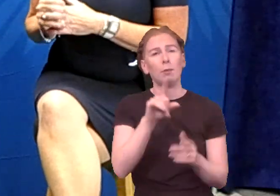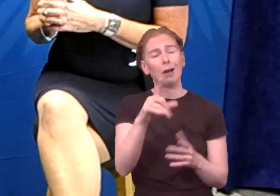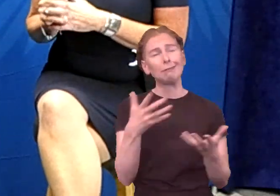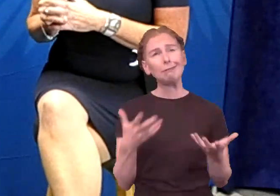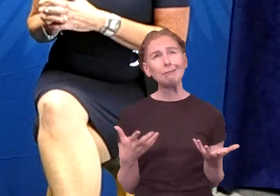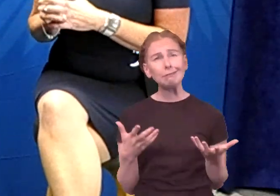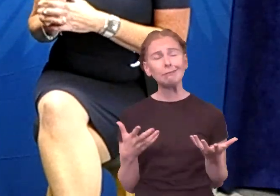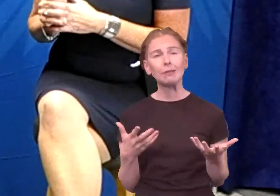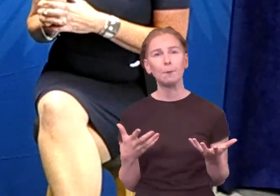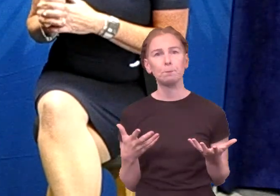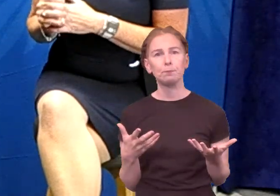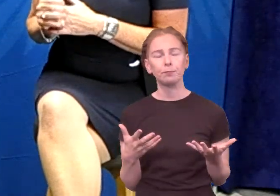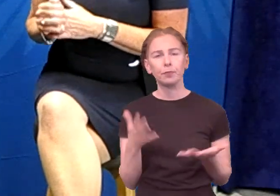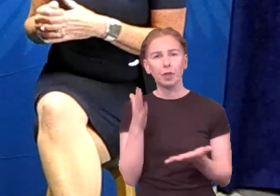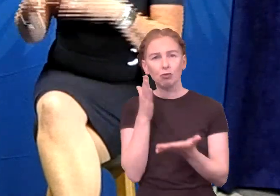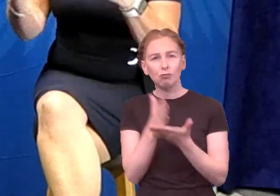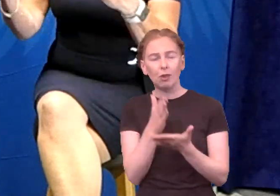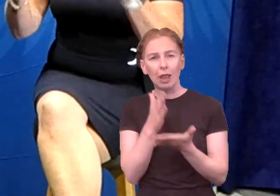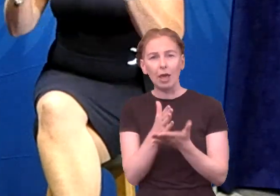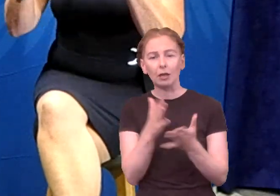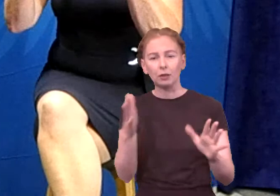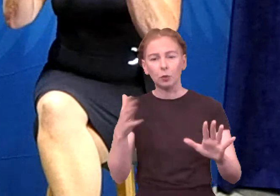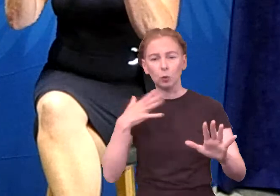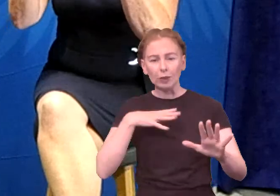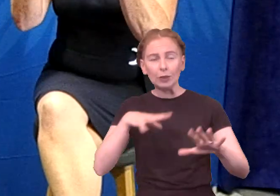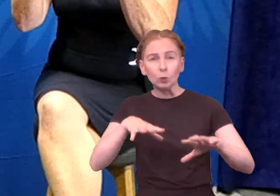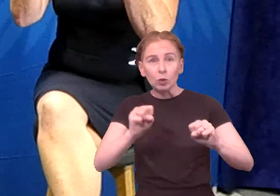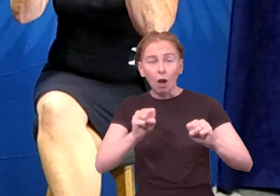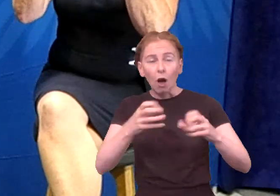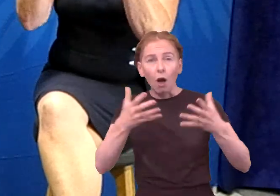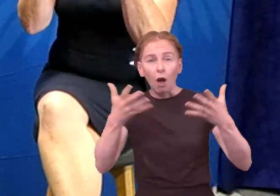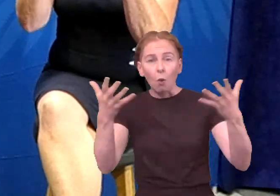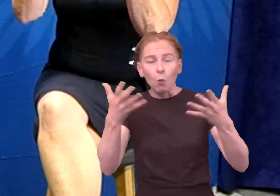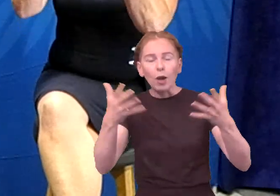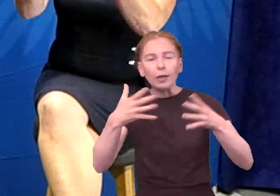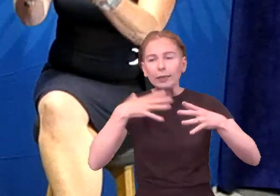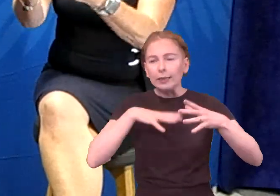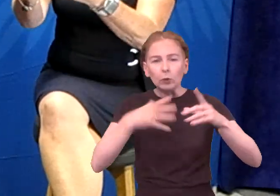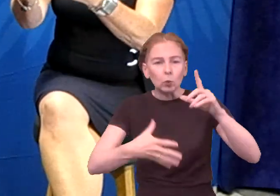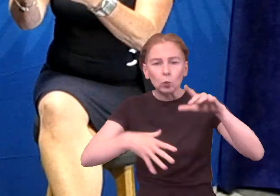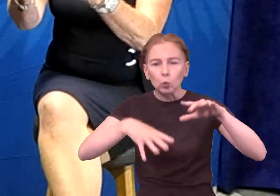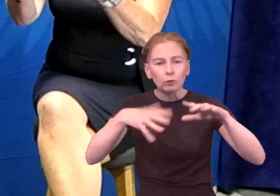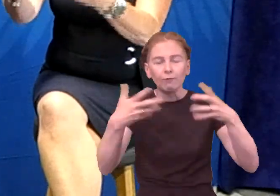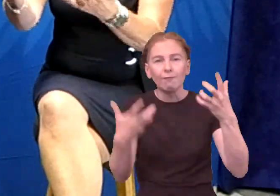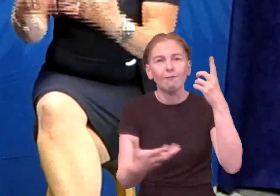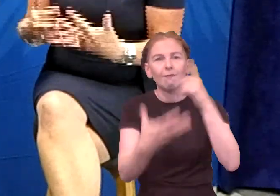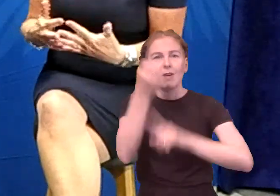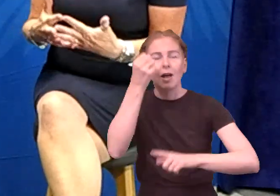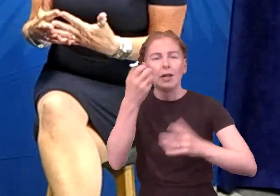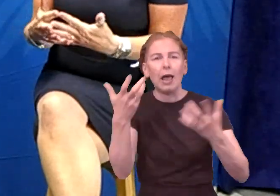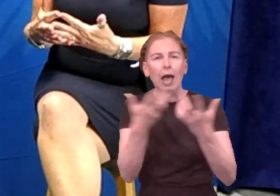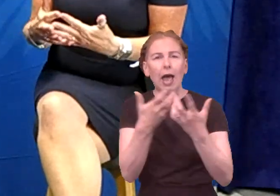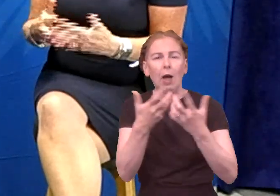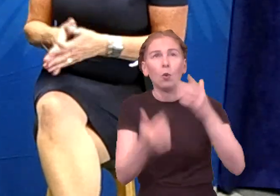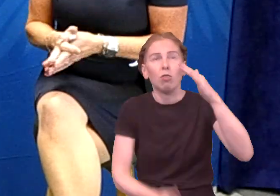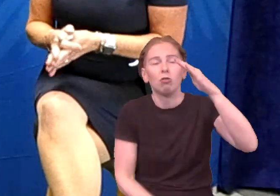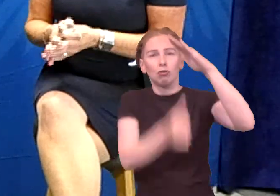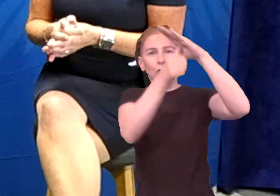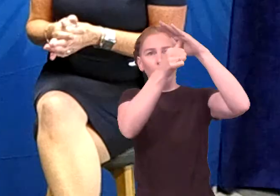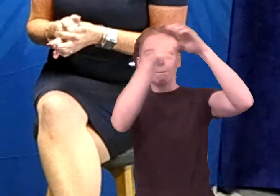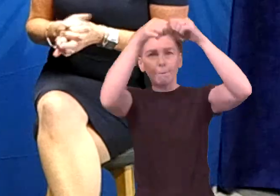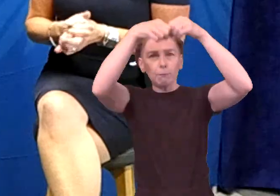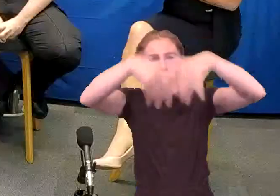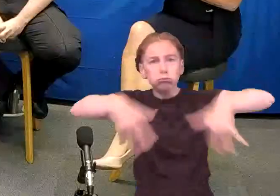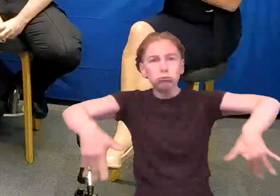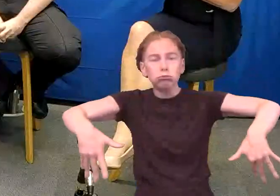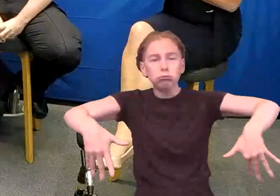you have to cut the head off the snake. So we've got to go to the very top end of how those lines are